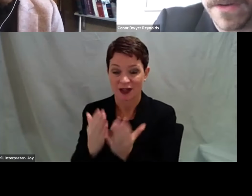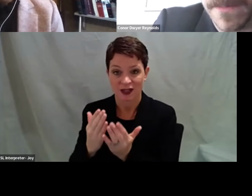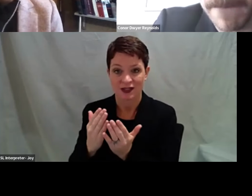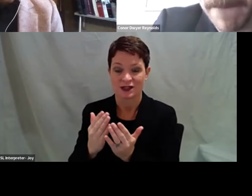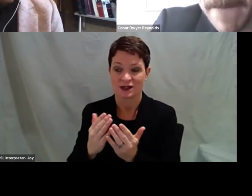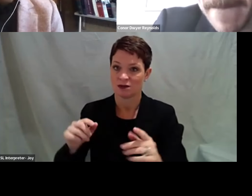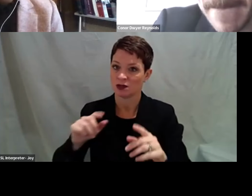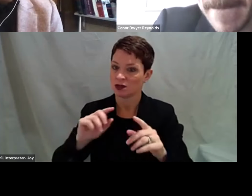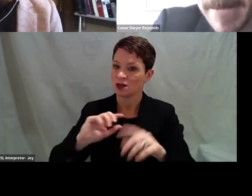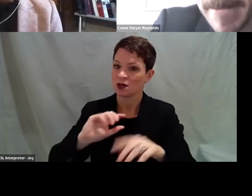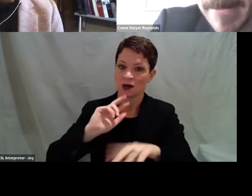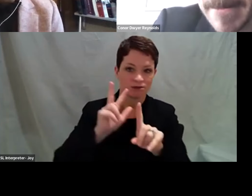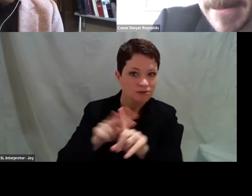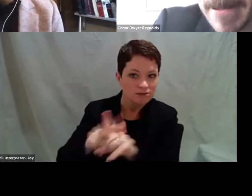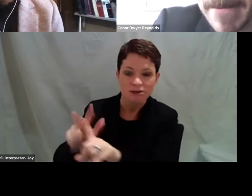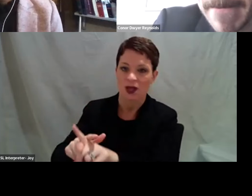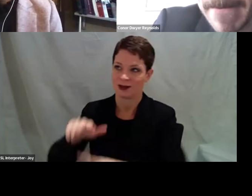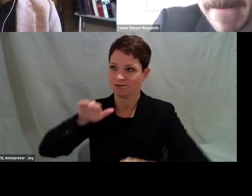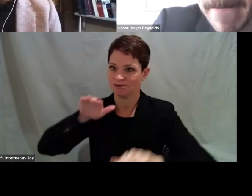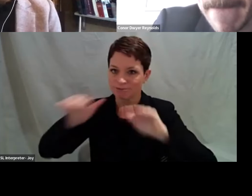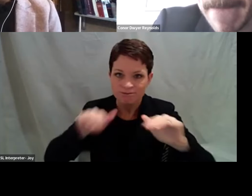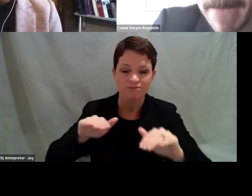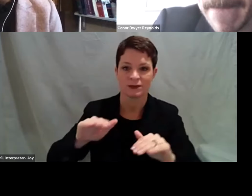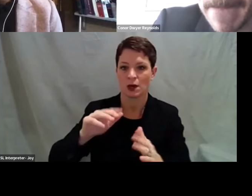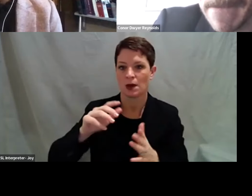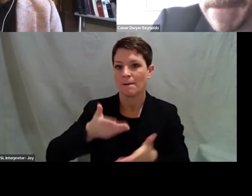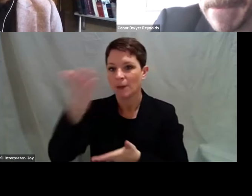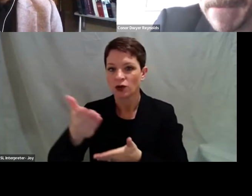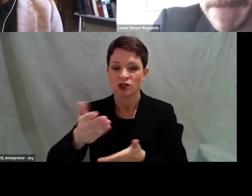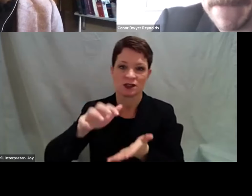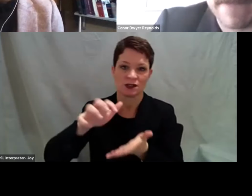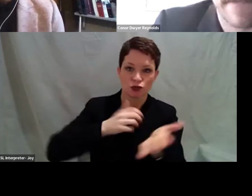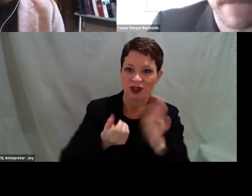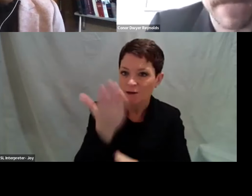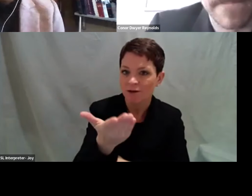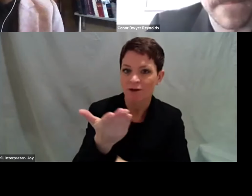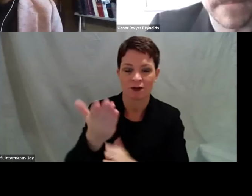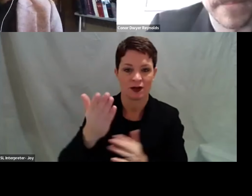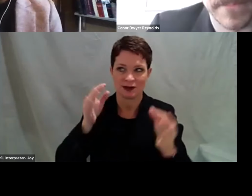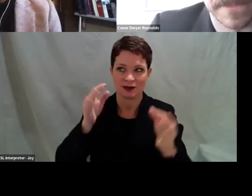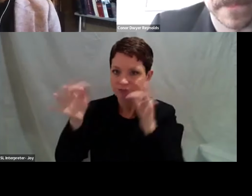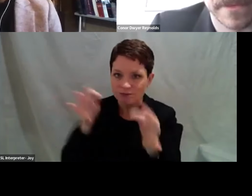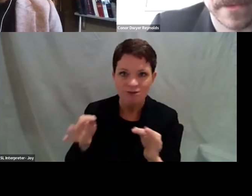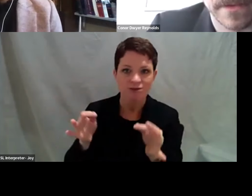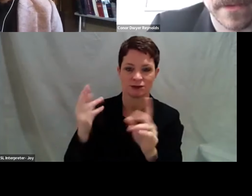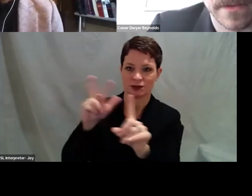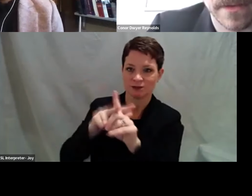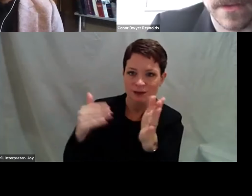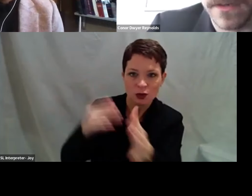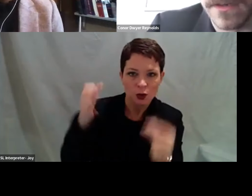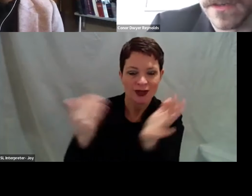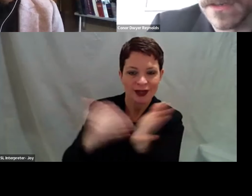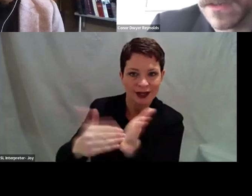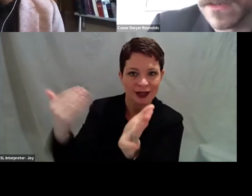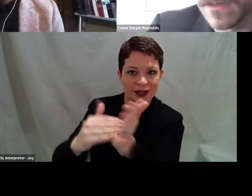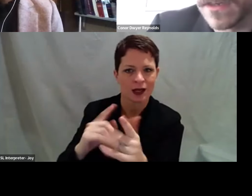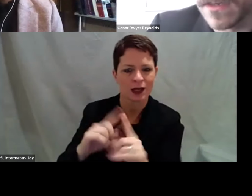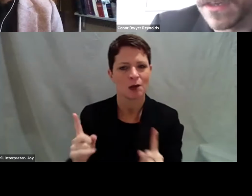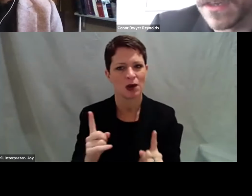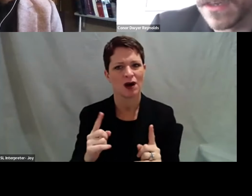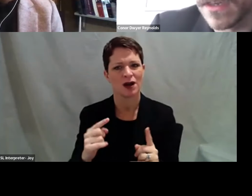frames strategically in pleadings, motions, and briefs. What do we make of the sort of use of